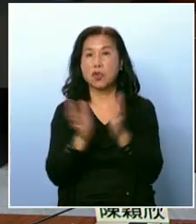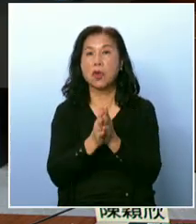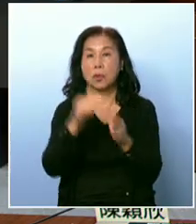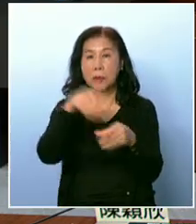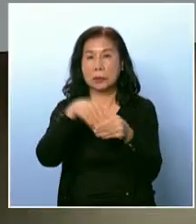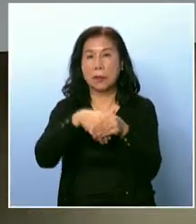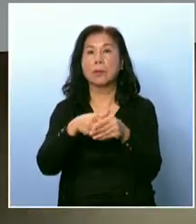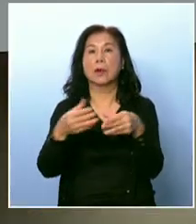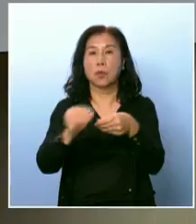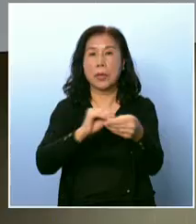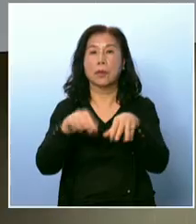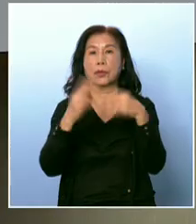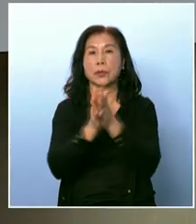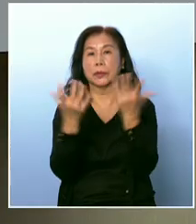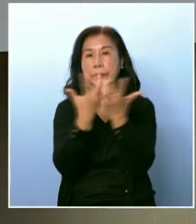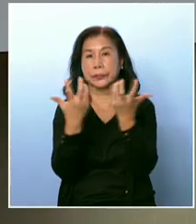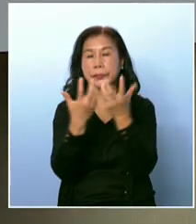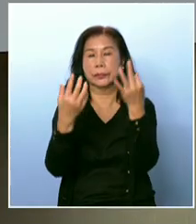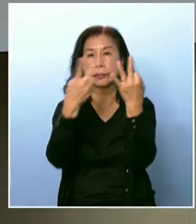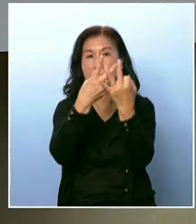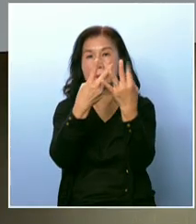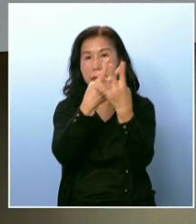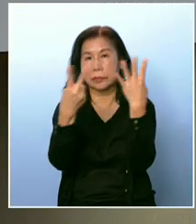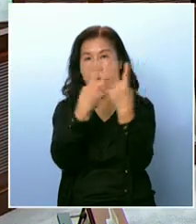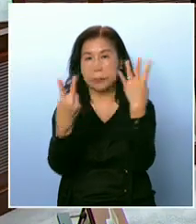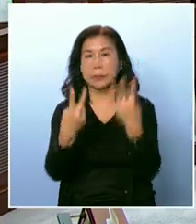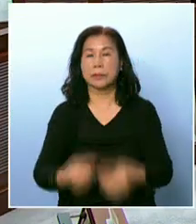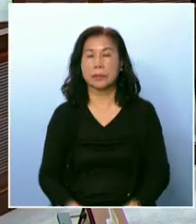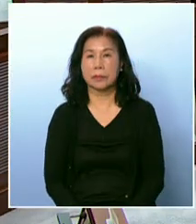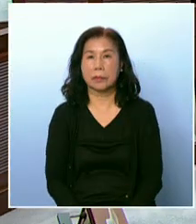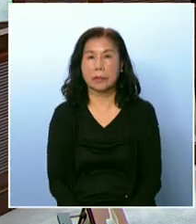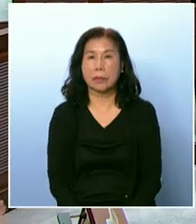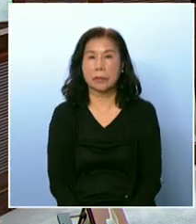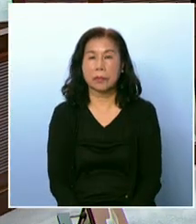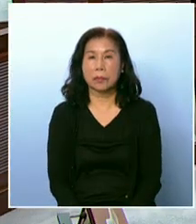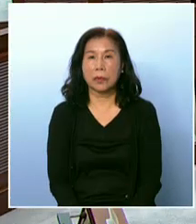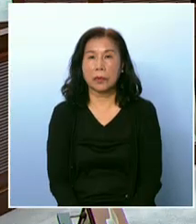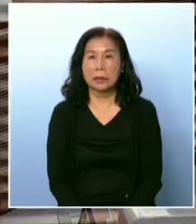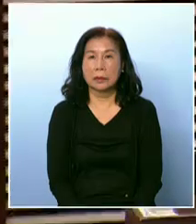Mr. Ronick Chan has got a total of 42 votes.